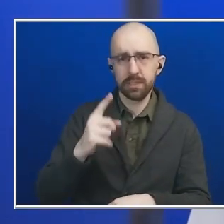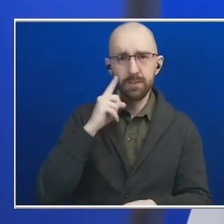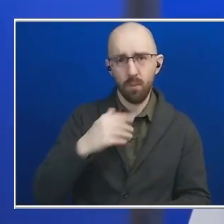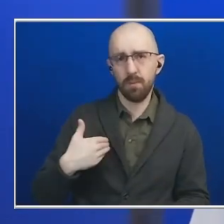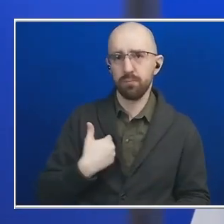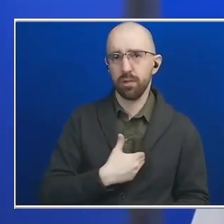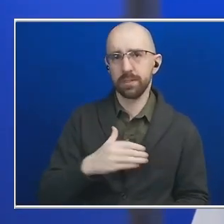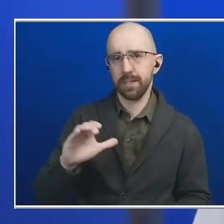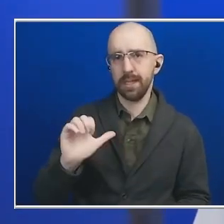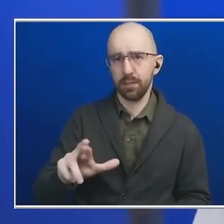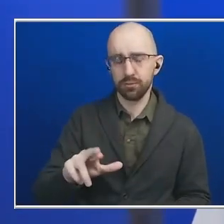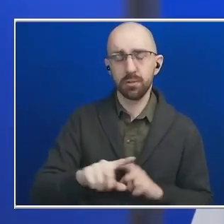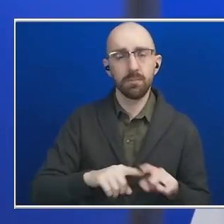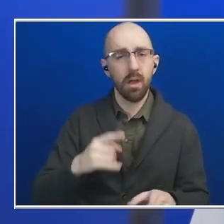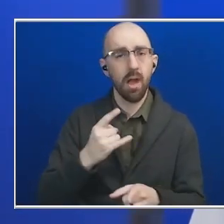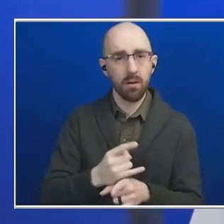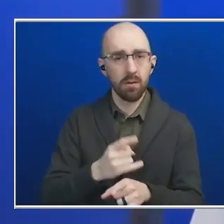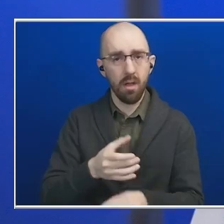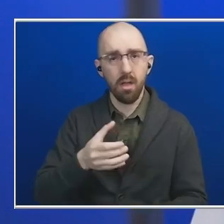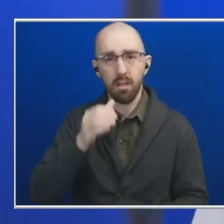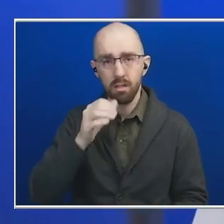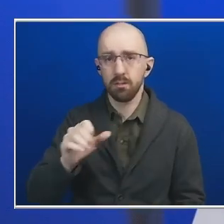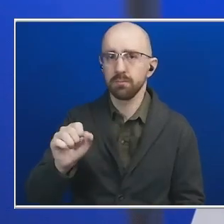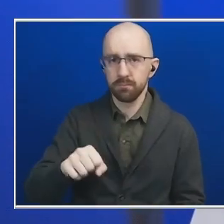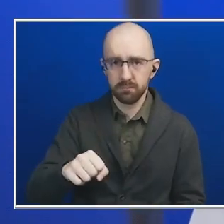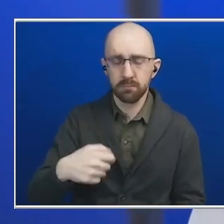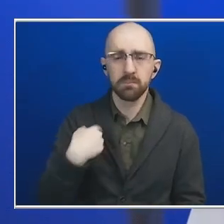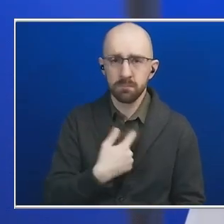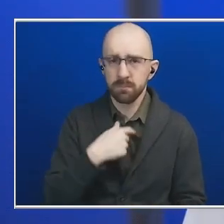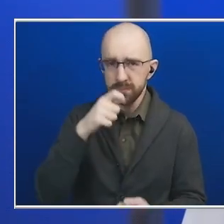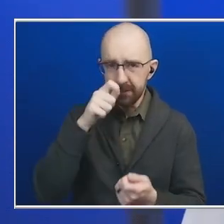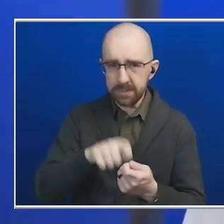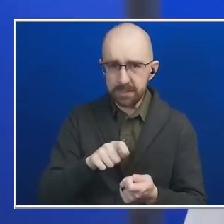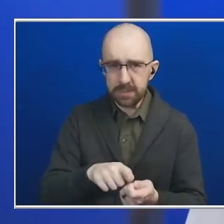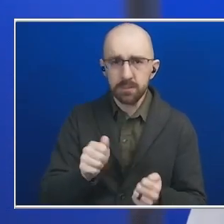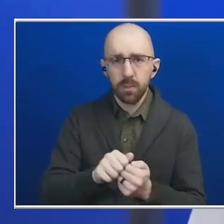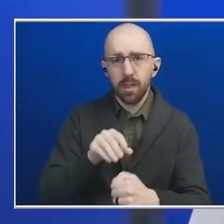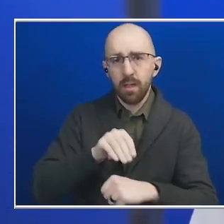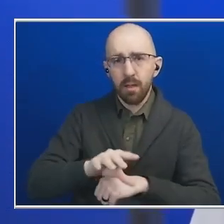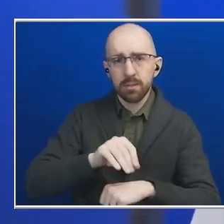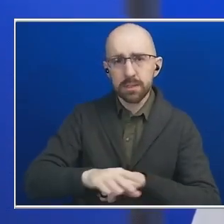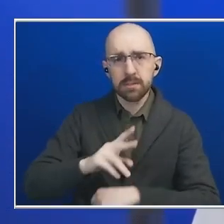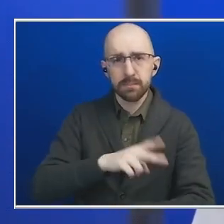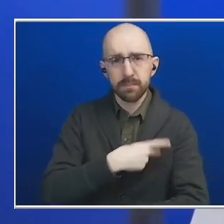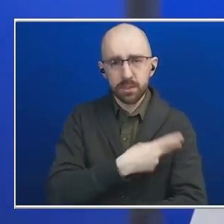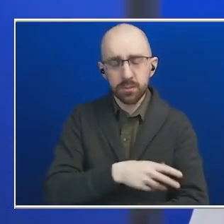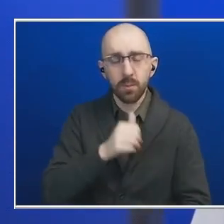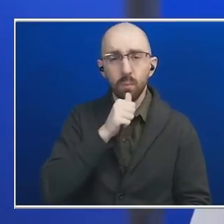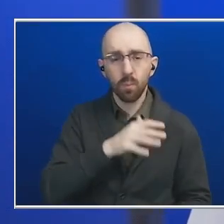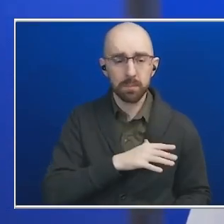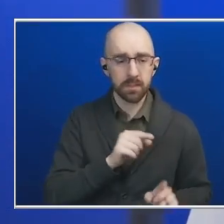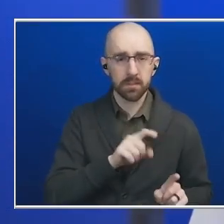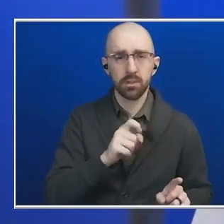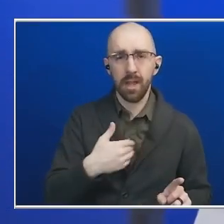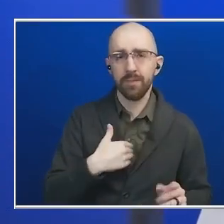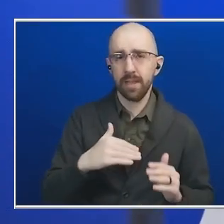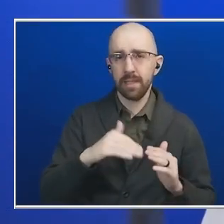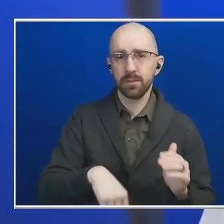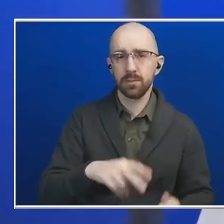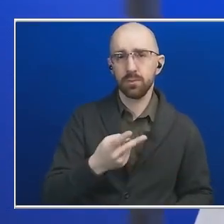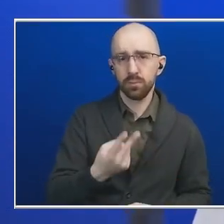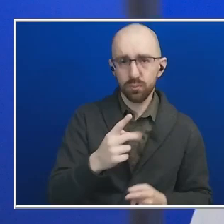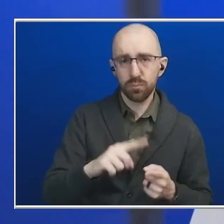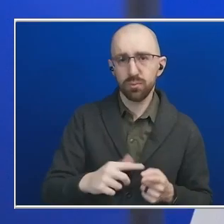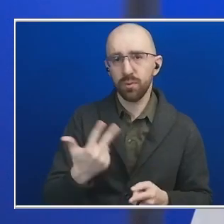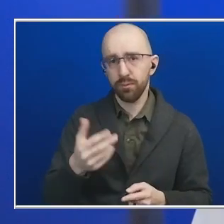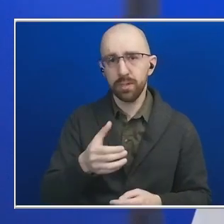alcohol intake is. So we are actually very particular with counseling our patients. Women should have less than 2 to 3 alcoholic drinks per week.